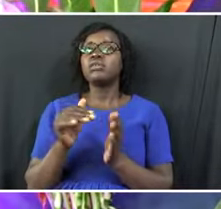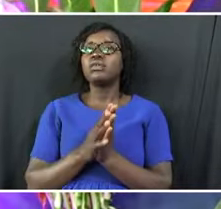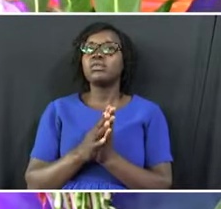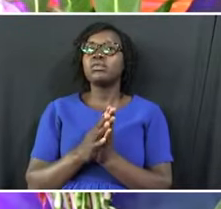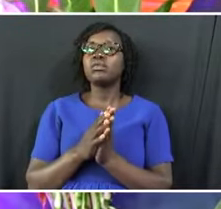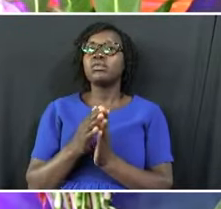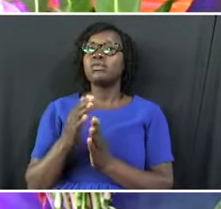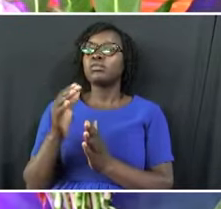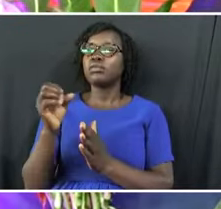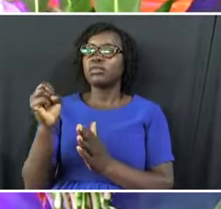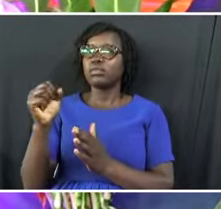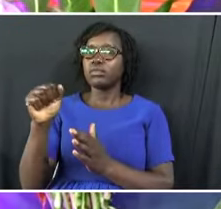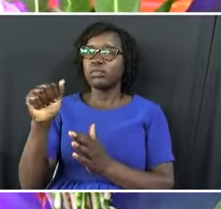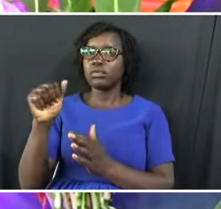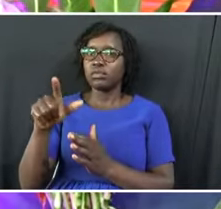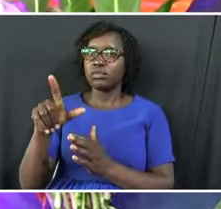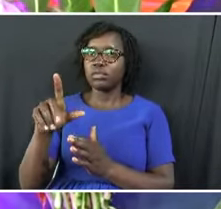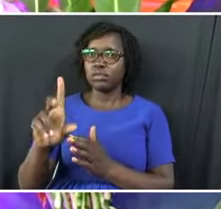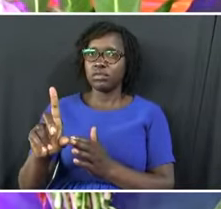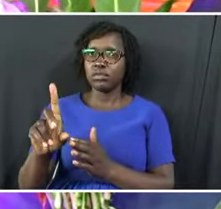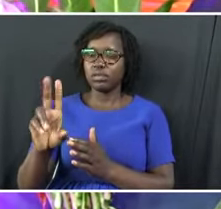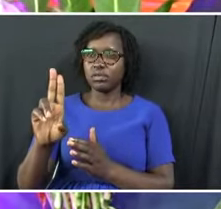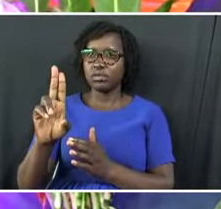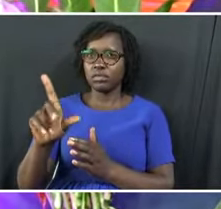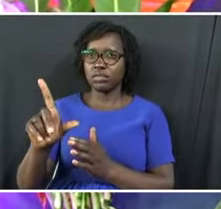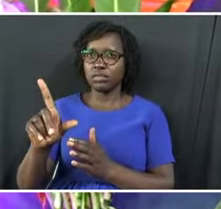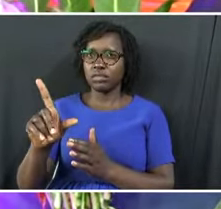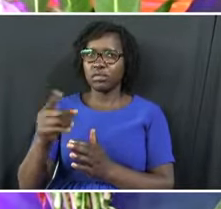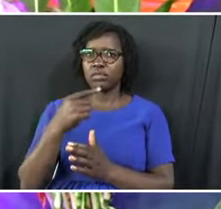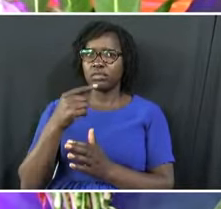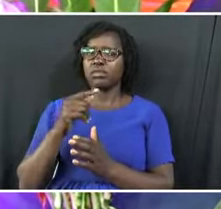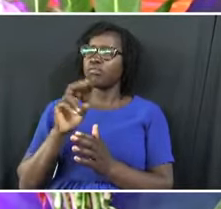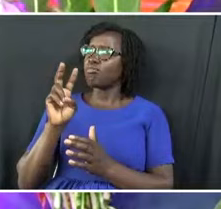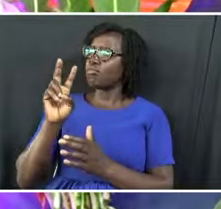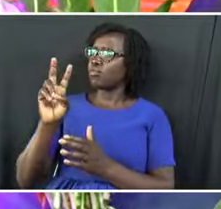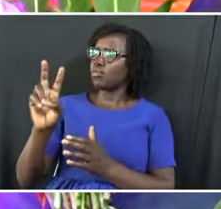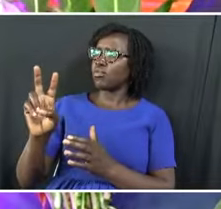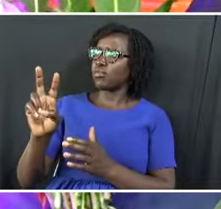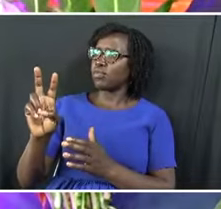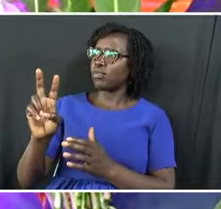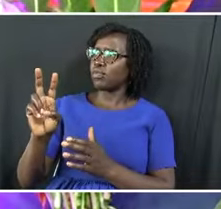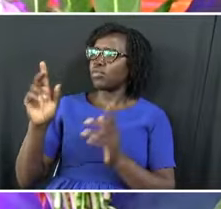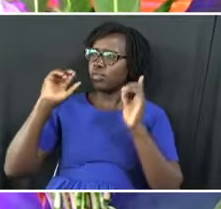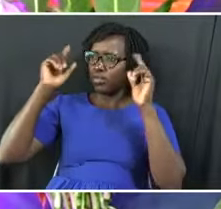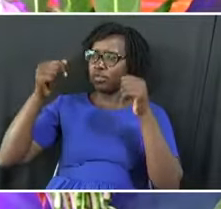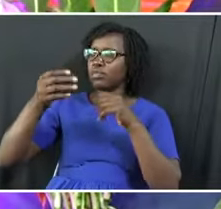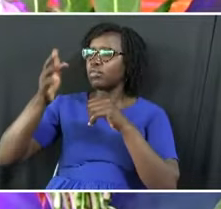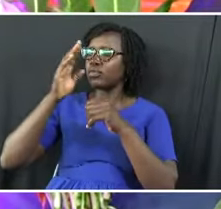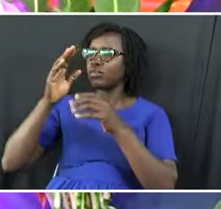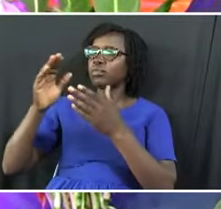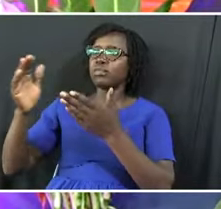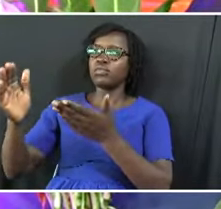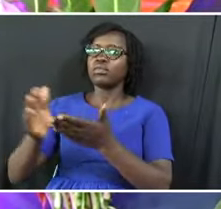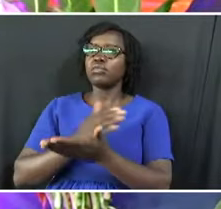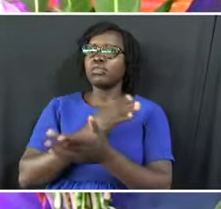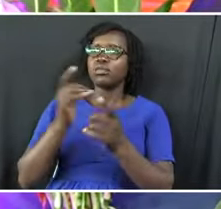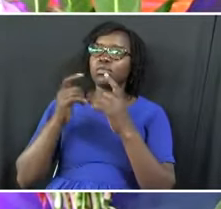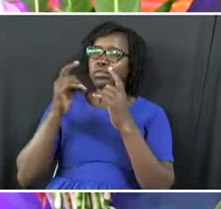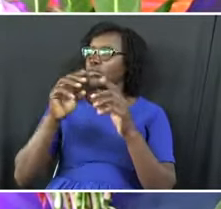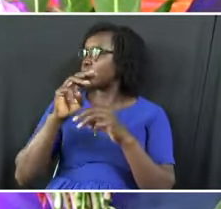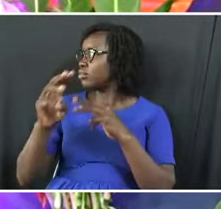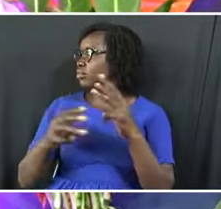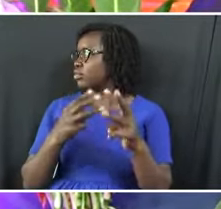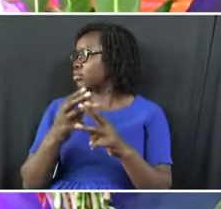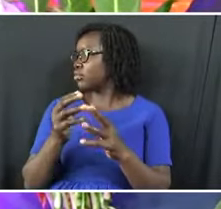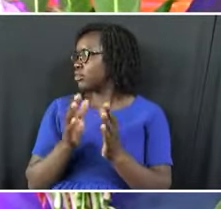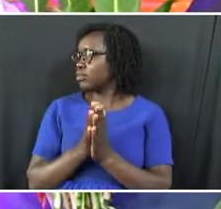saw Christ coming and he said, behold, the Lamb of God who takes away the sins of the world. So